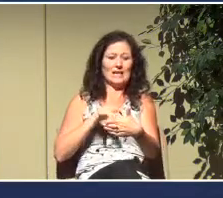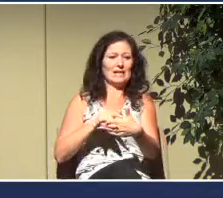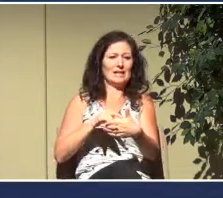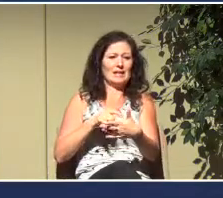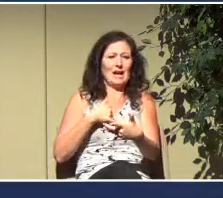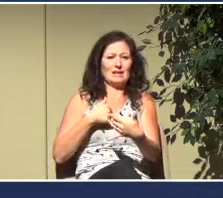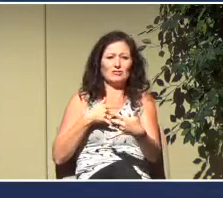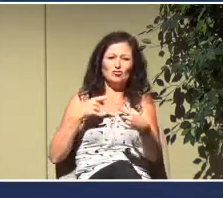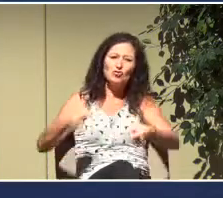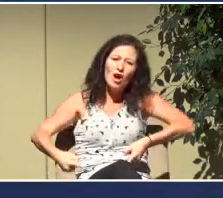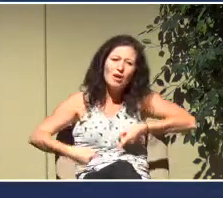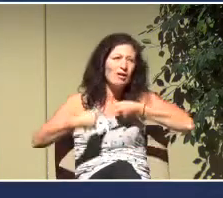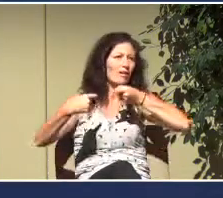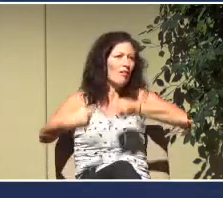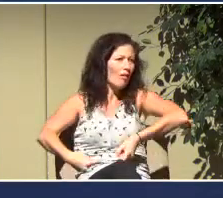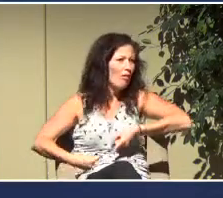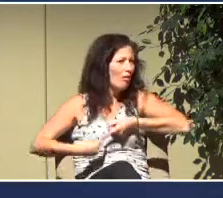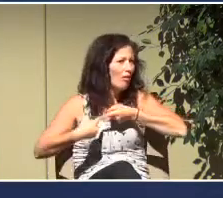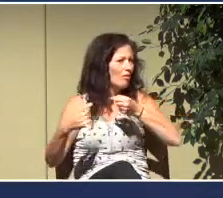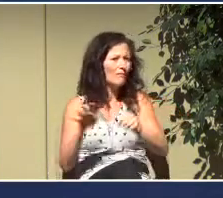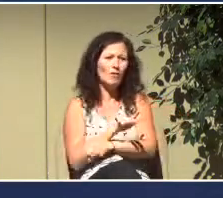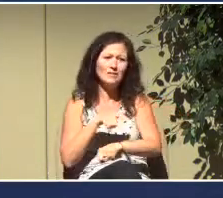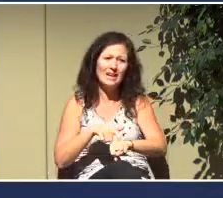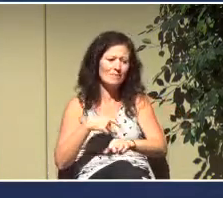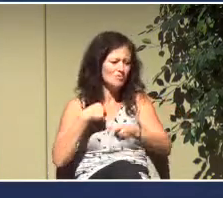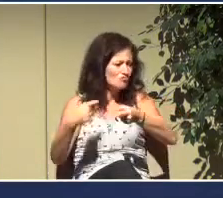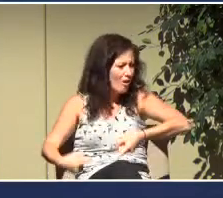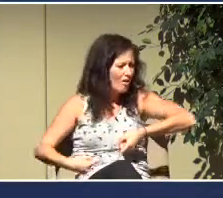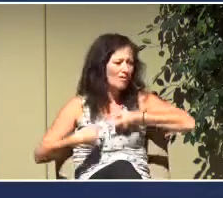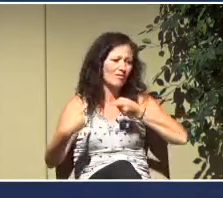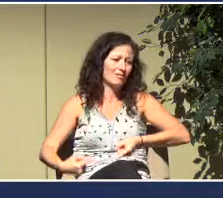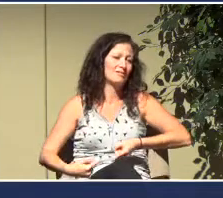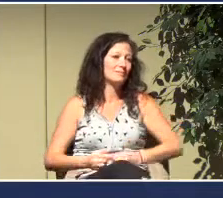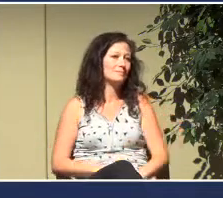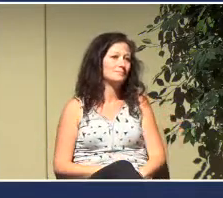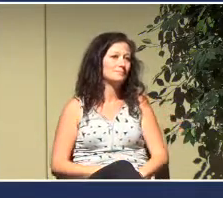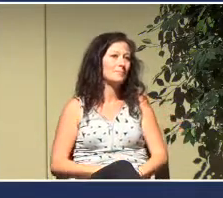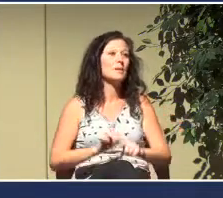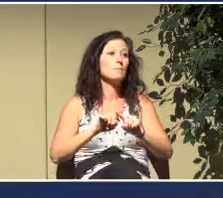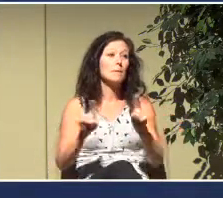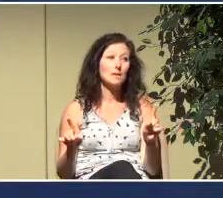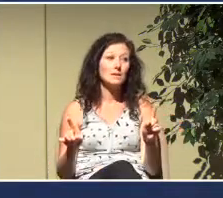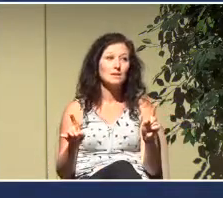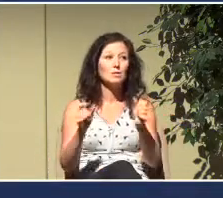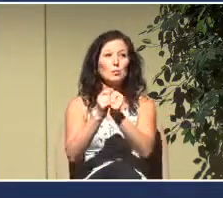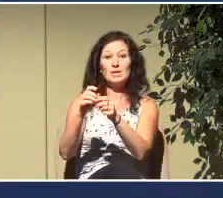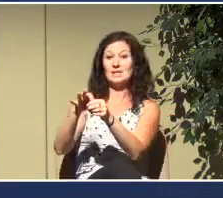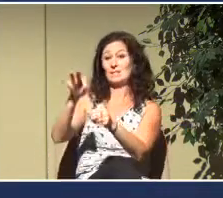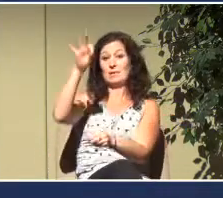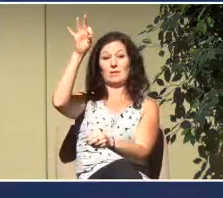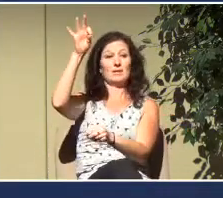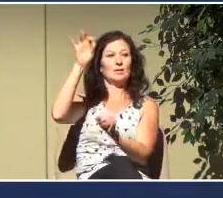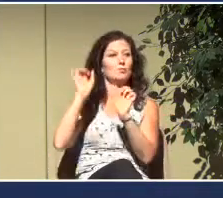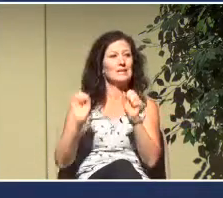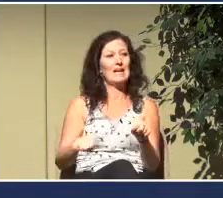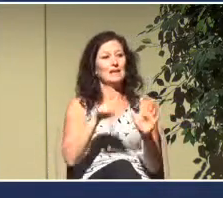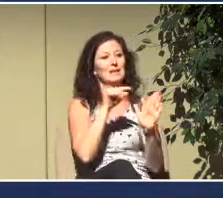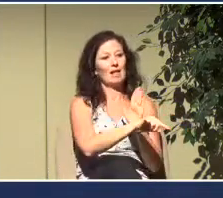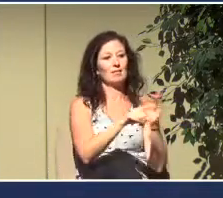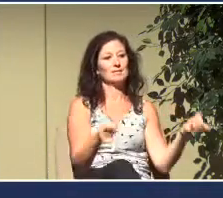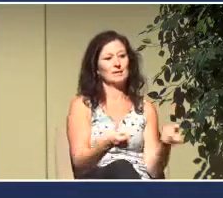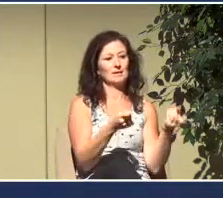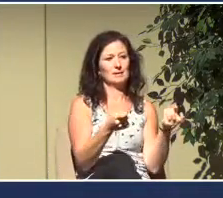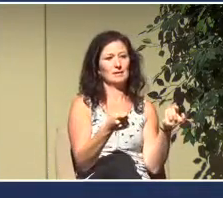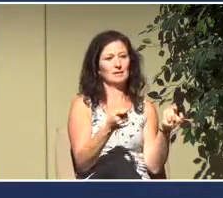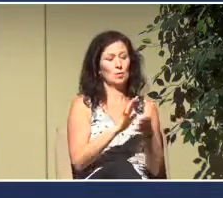Here's the thing, though. By the Holy Spirit, we can actually put our sin to death. Are we going to be perfect this side of heaven?